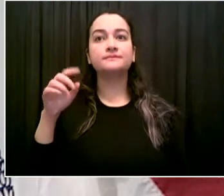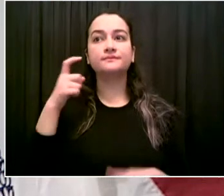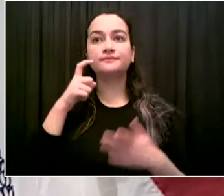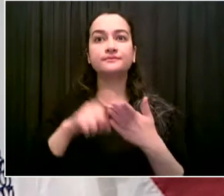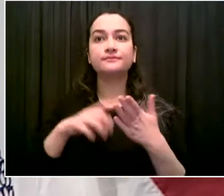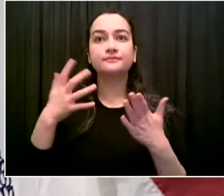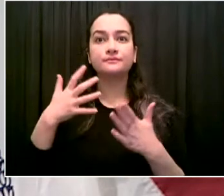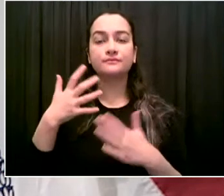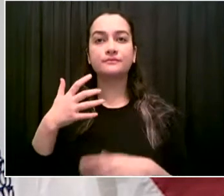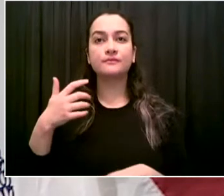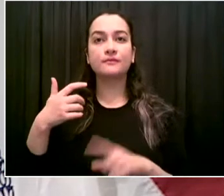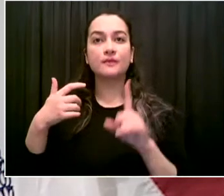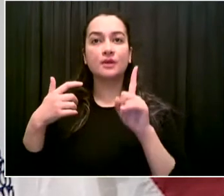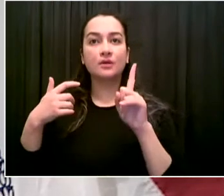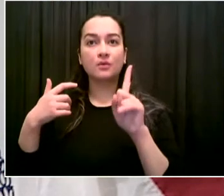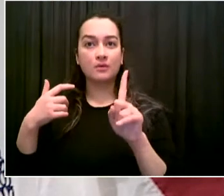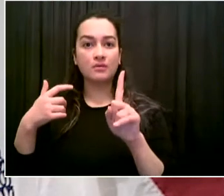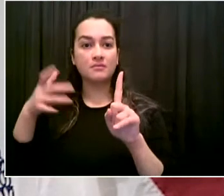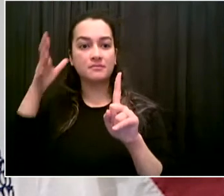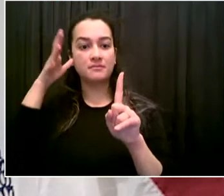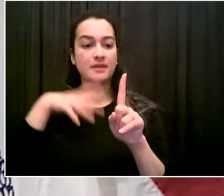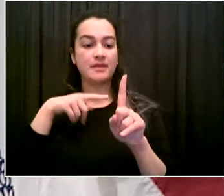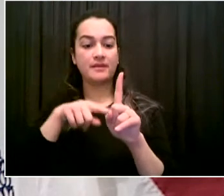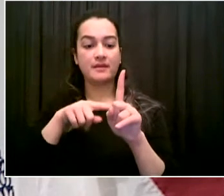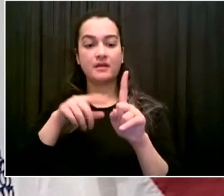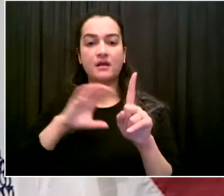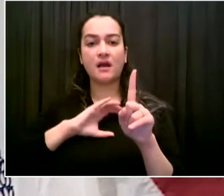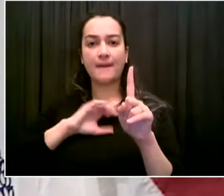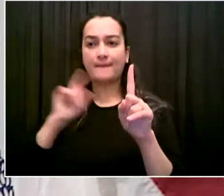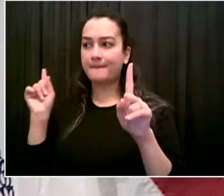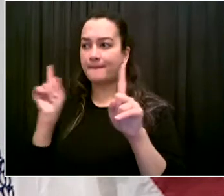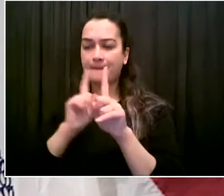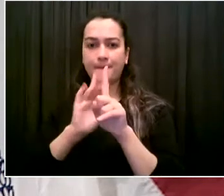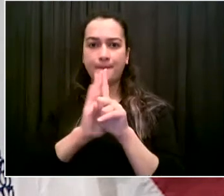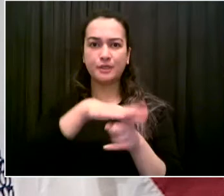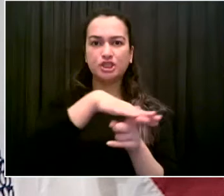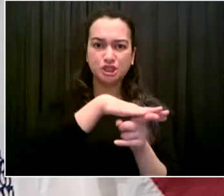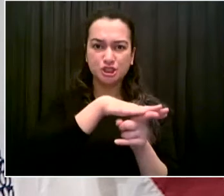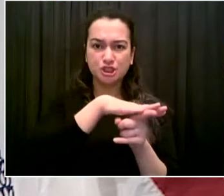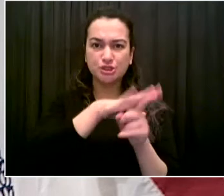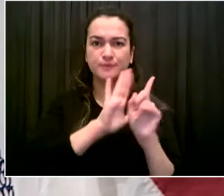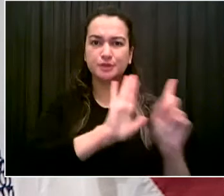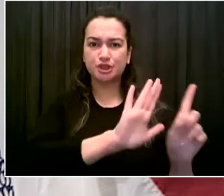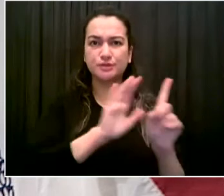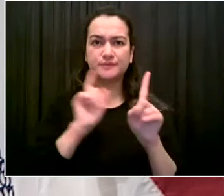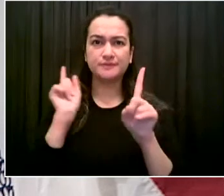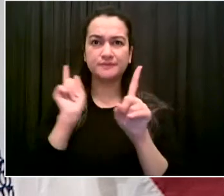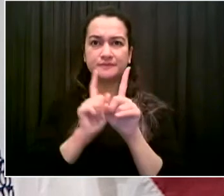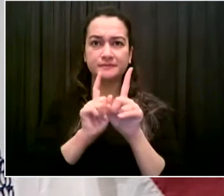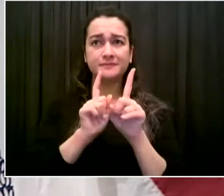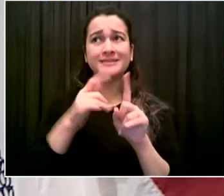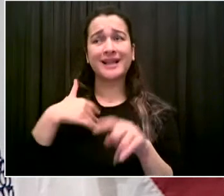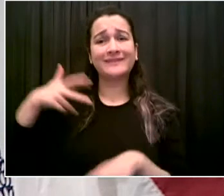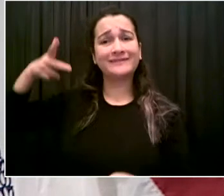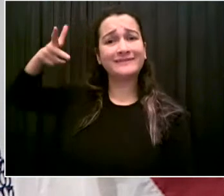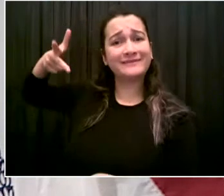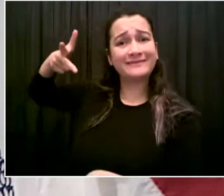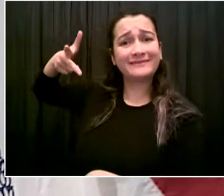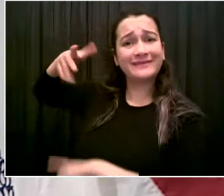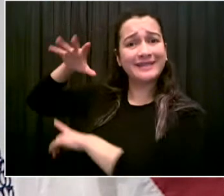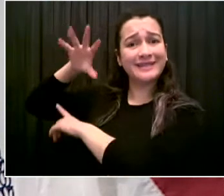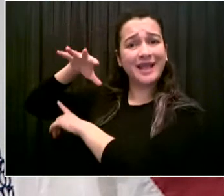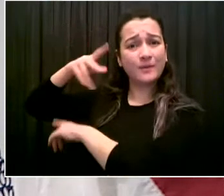As I'm guessing you're familiar, yesterday Commissioner Shea actually, during an interview on New York One, defended the decision, that specific decision, but the NYPD